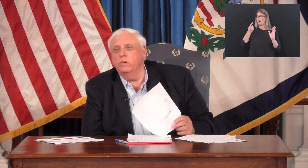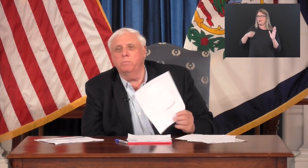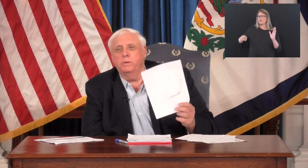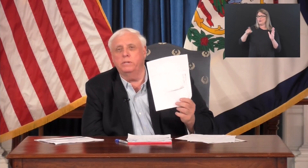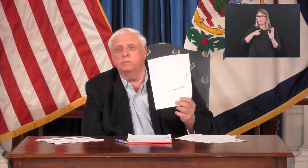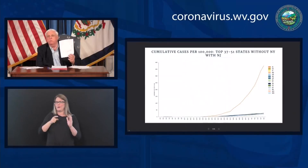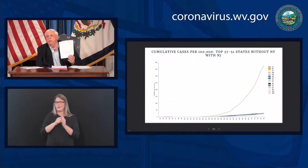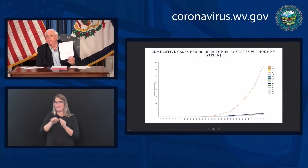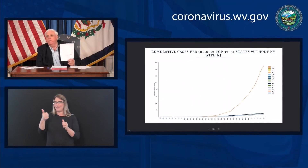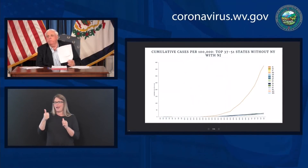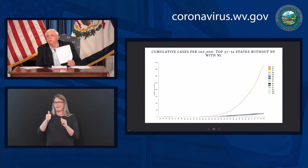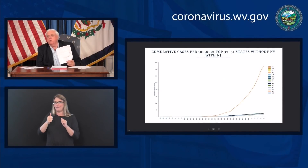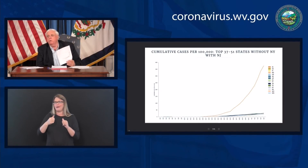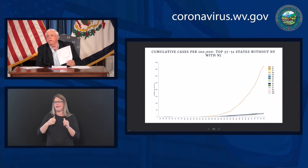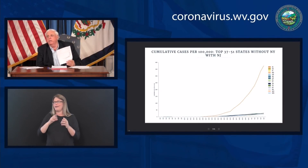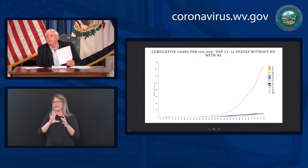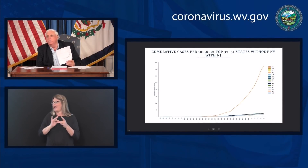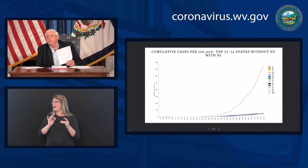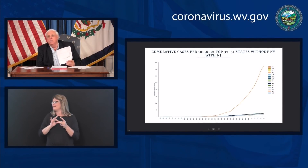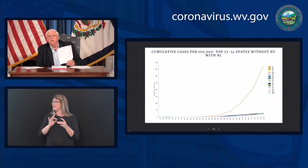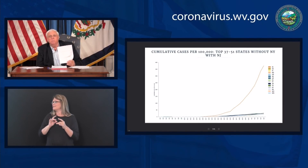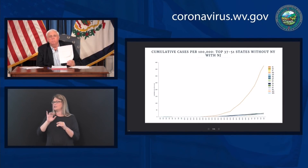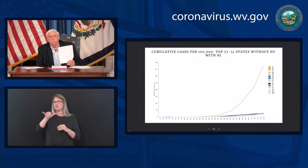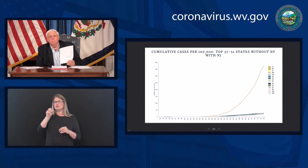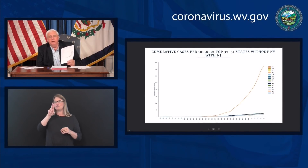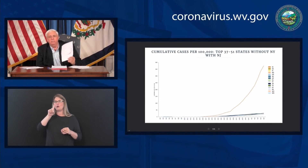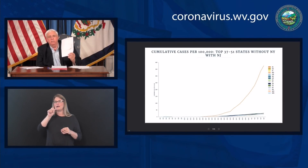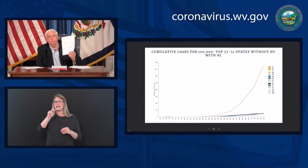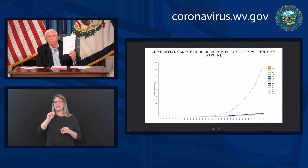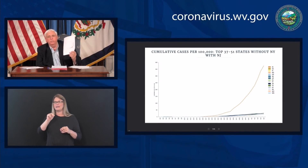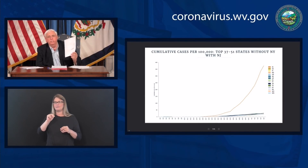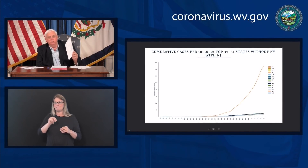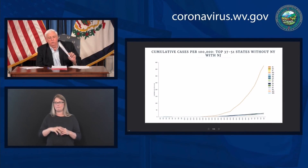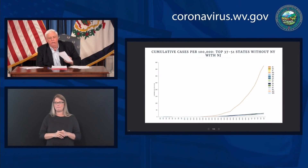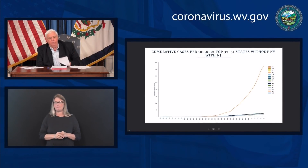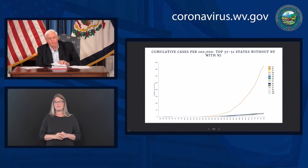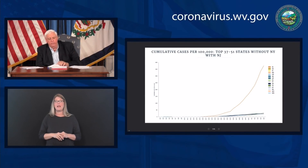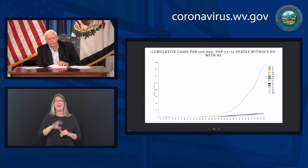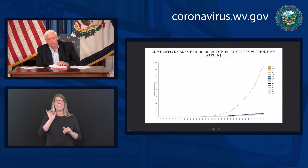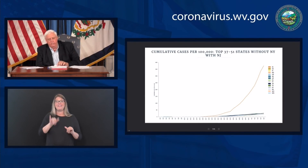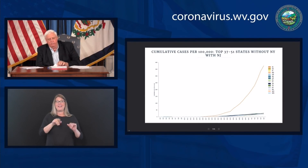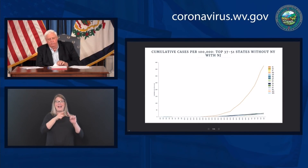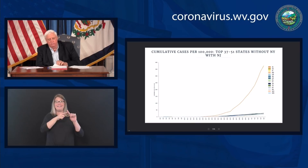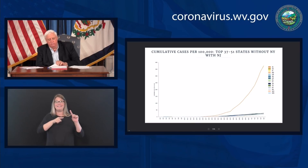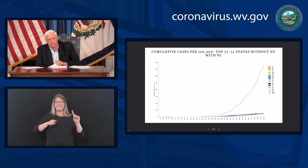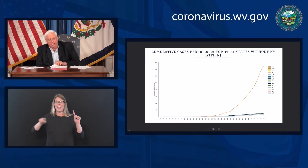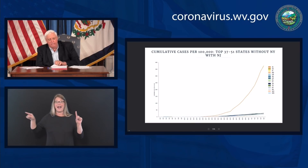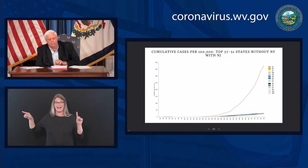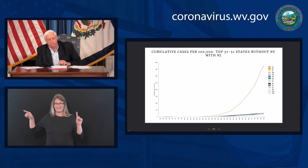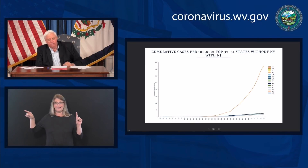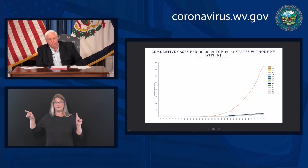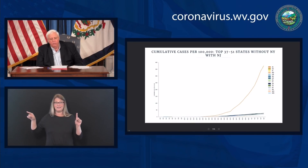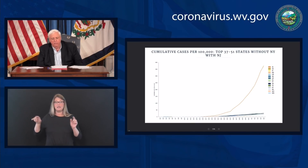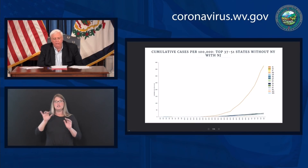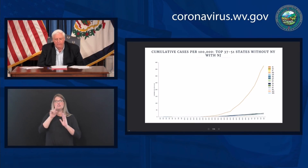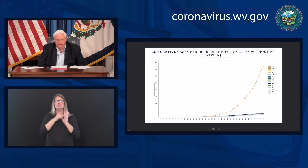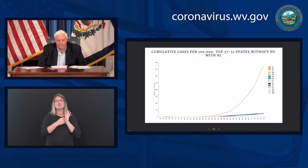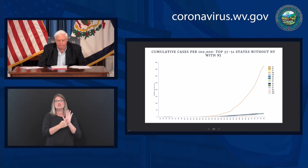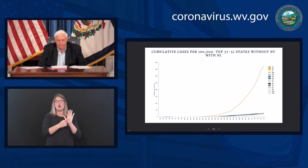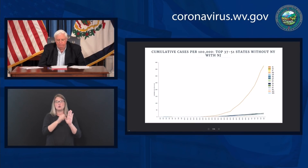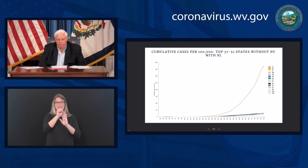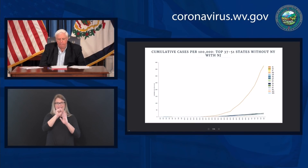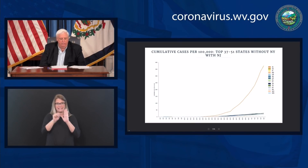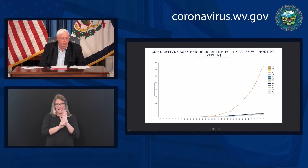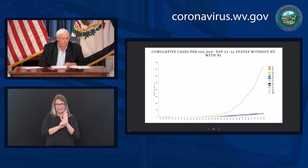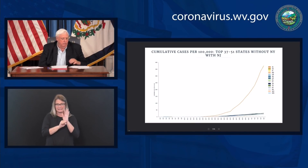if you could put this graph up real quick. Basically what this graph is the states, and I